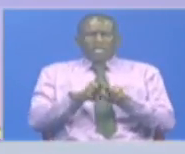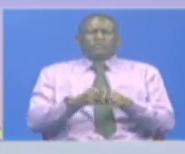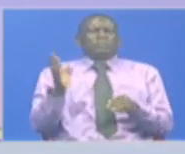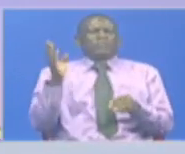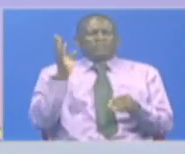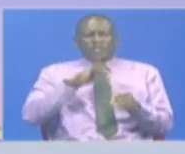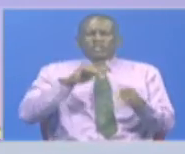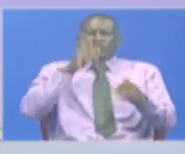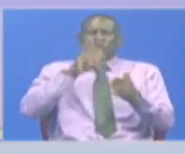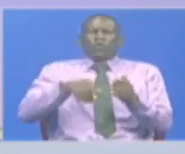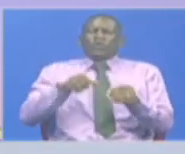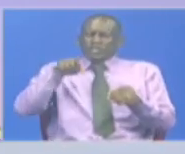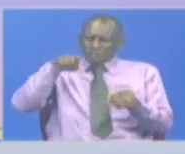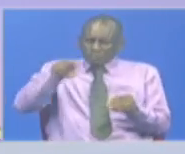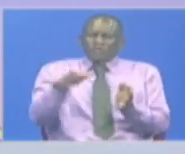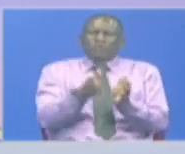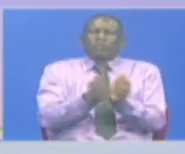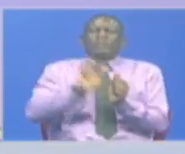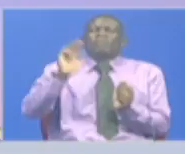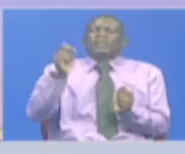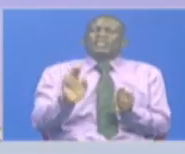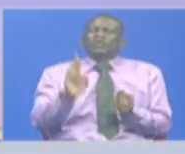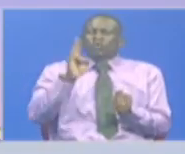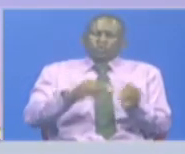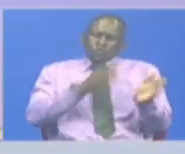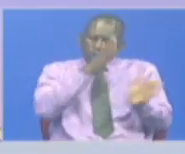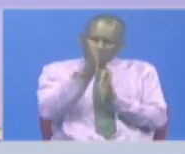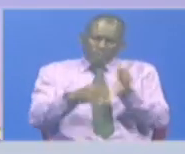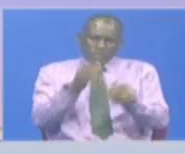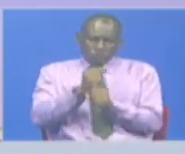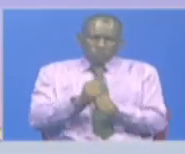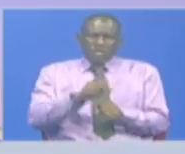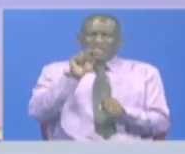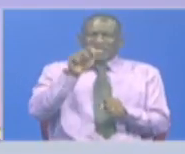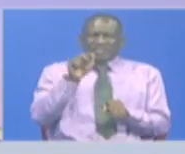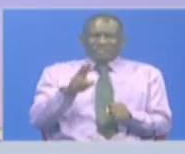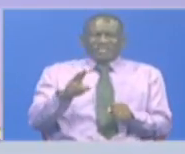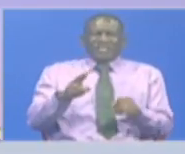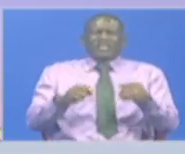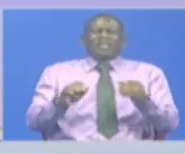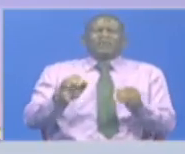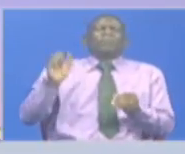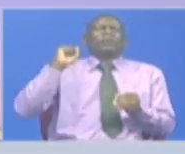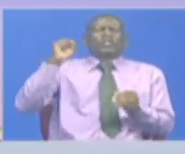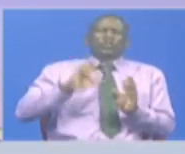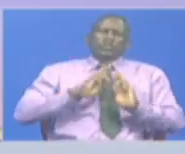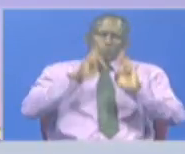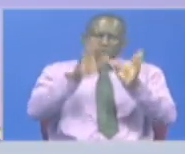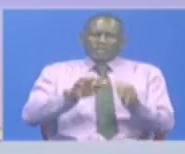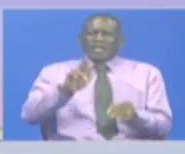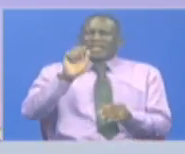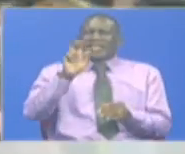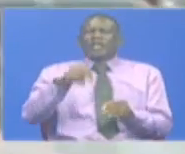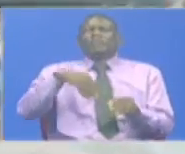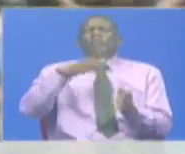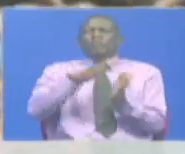he and President Uhuru Kenyatta set out to do. NTV senior political reporter Kennedy Moredi with more.